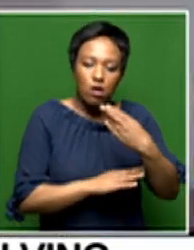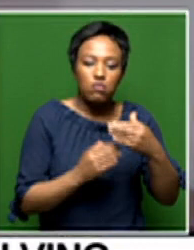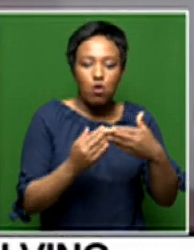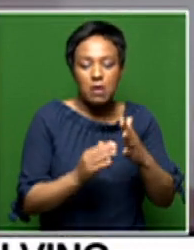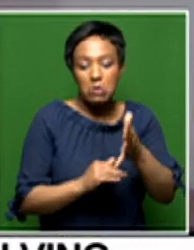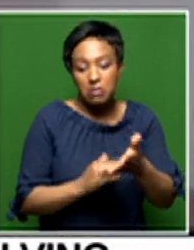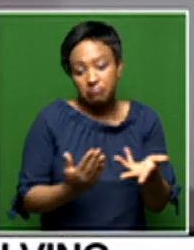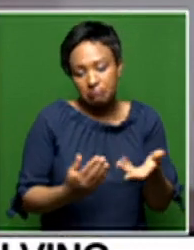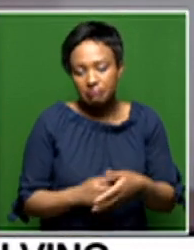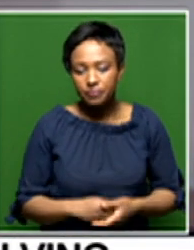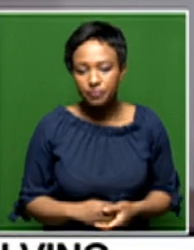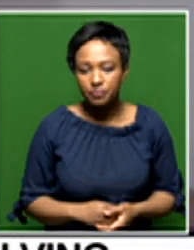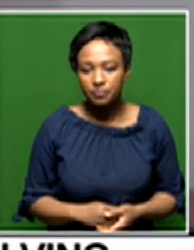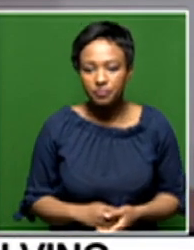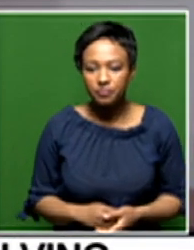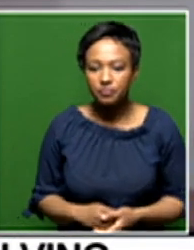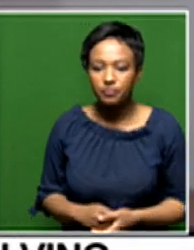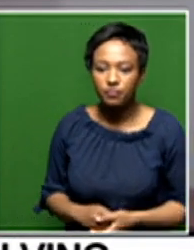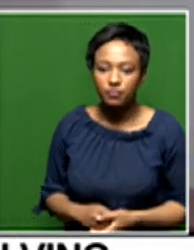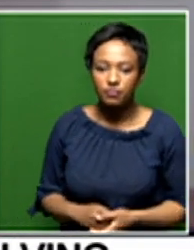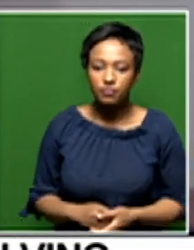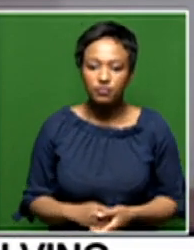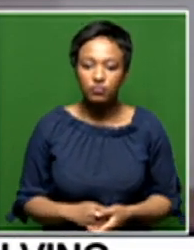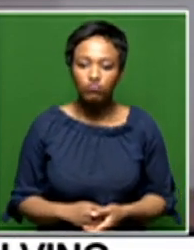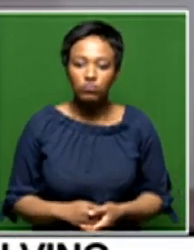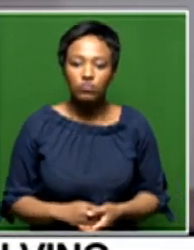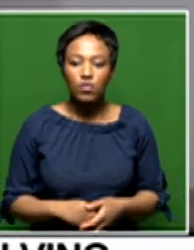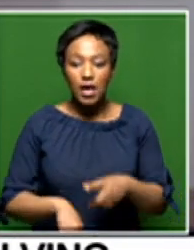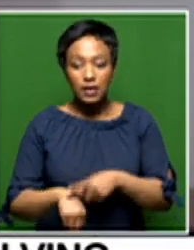All right, and that's all we've got time for when it comes